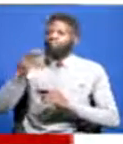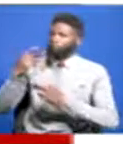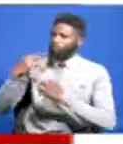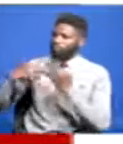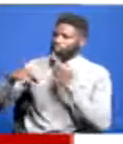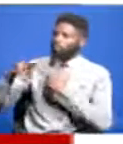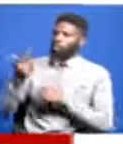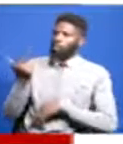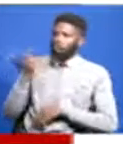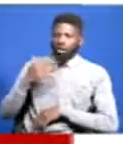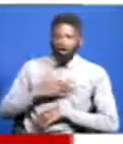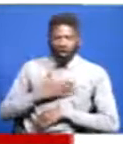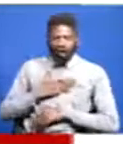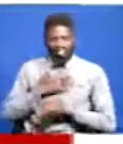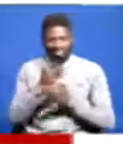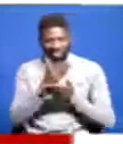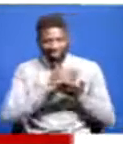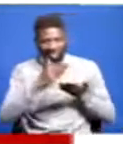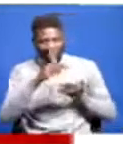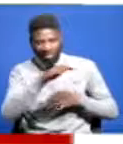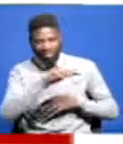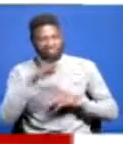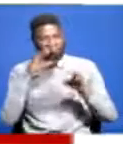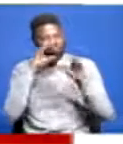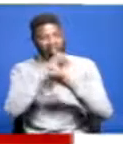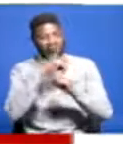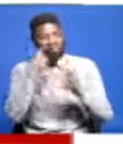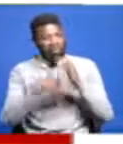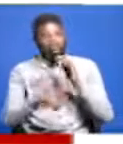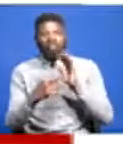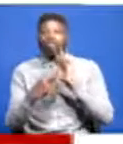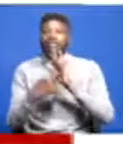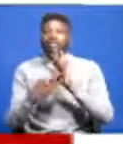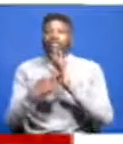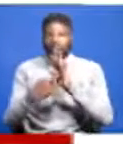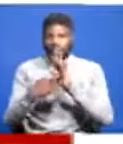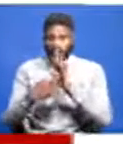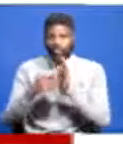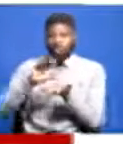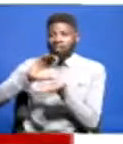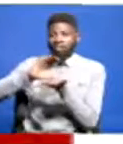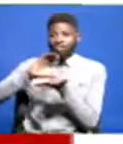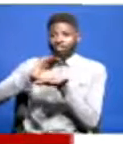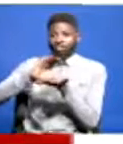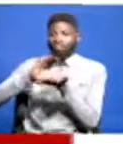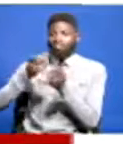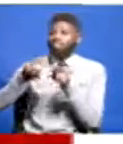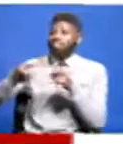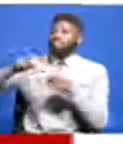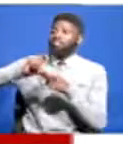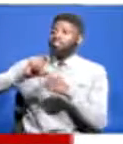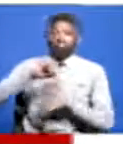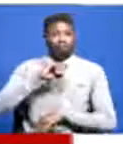tax? Mm-hmm. Yeah. So things like capital gains tax, for sure, if you look at the medium term between the